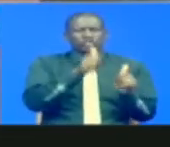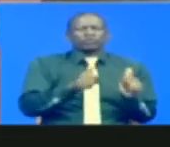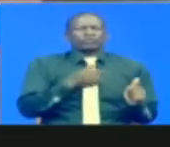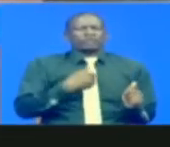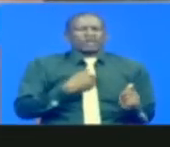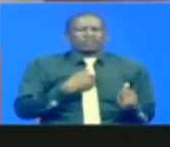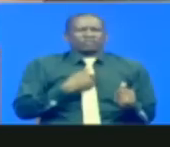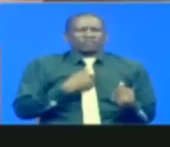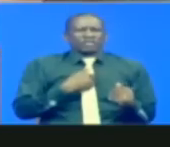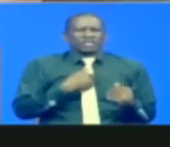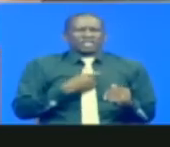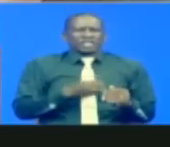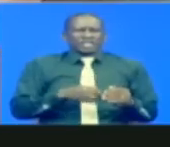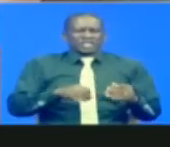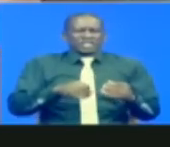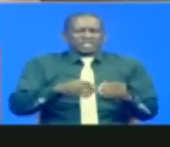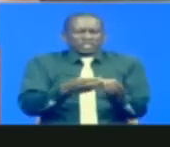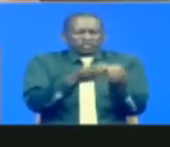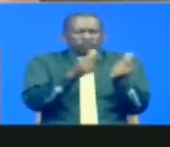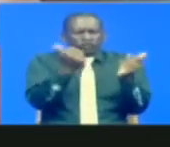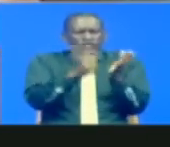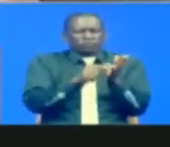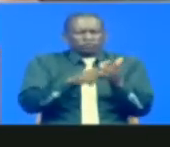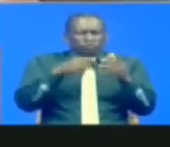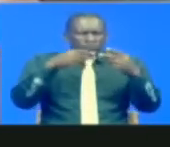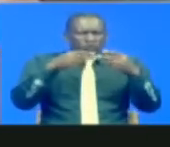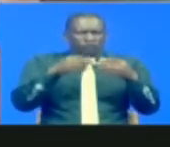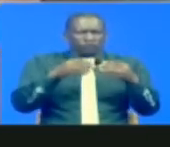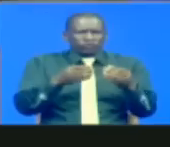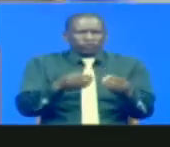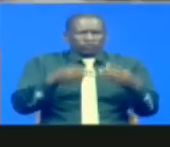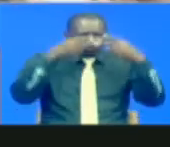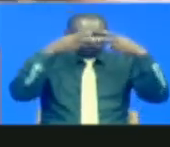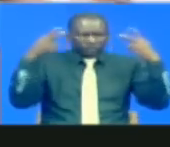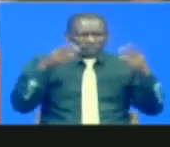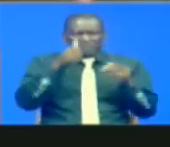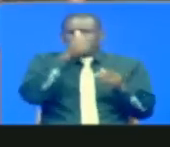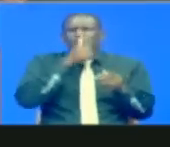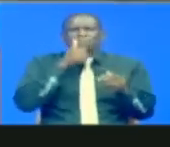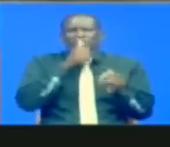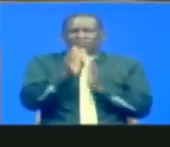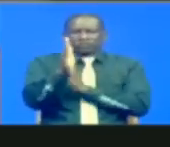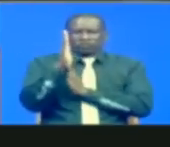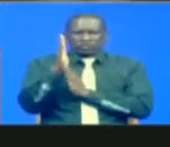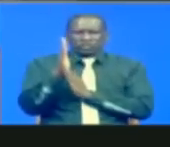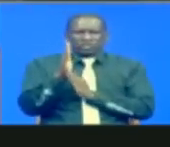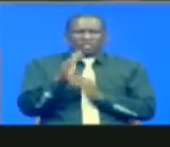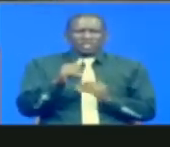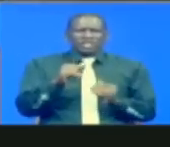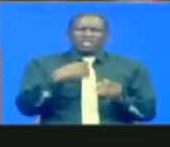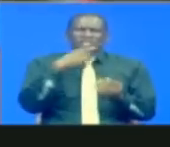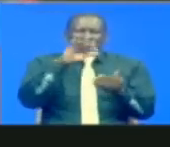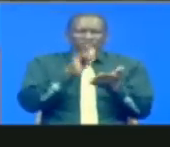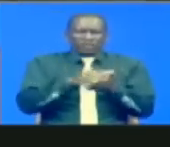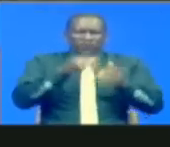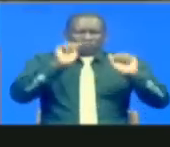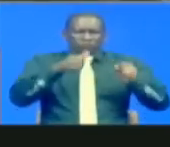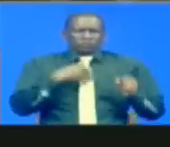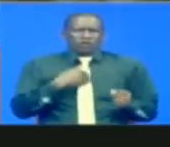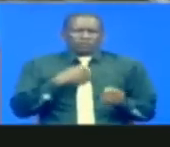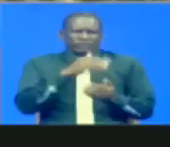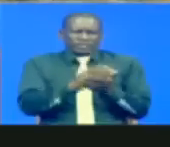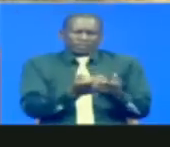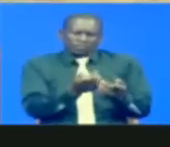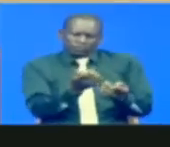the counter-terrorism strategy is basically the private security industry. He acknowledges that there might be some elements in the